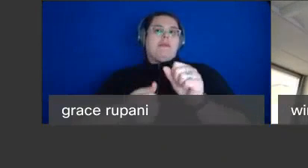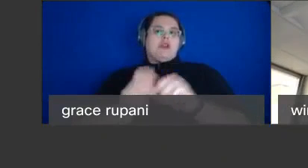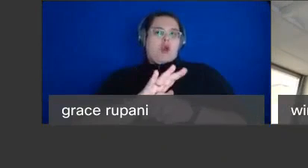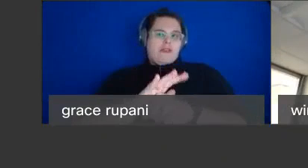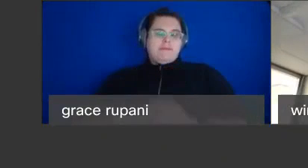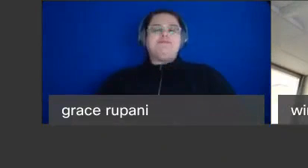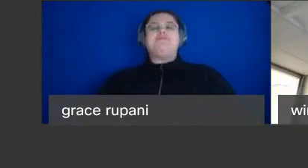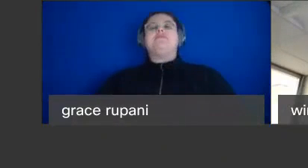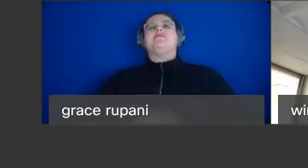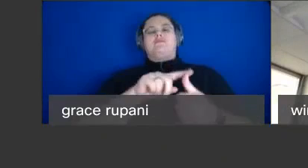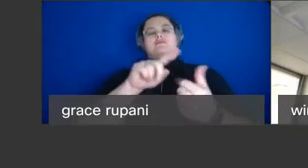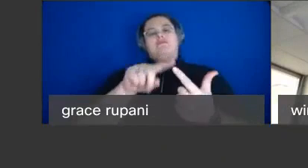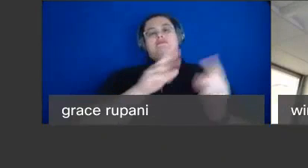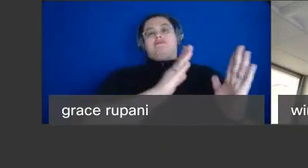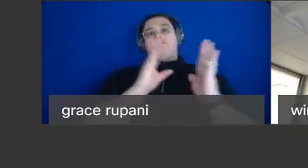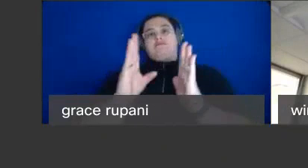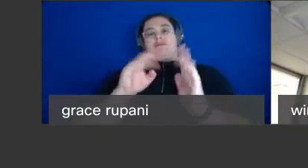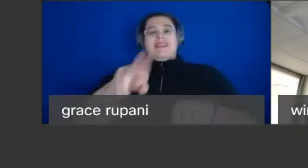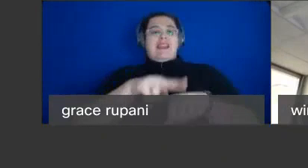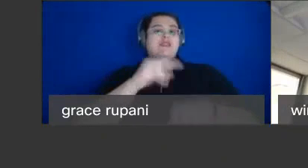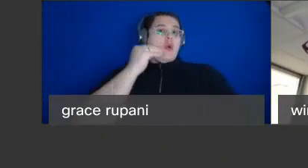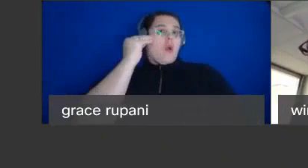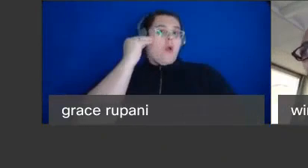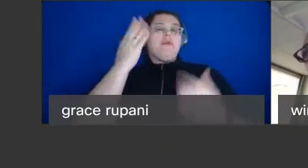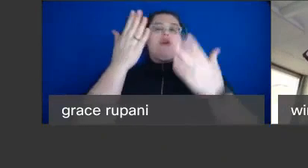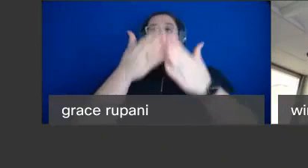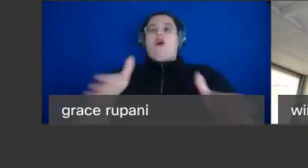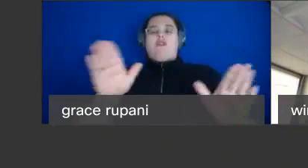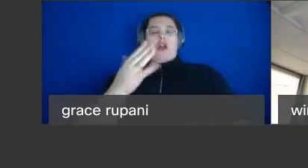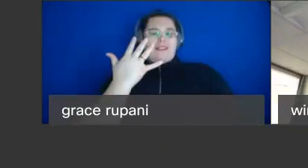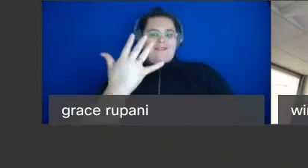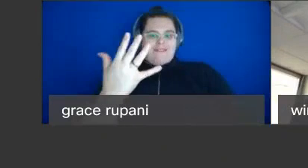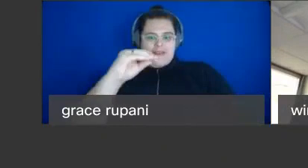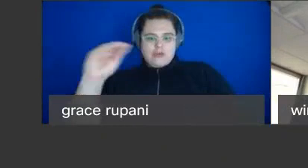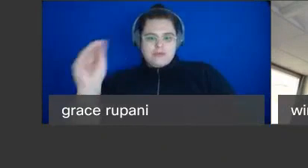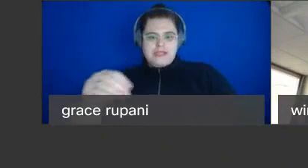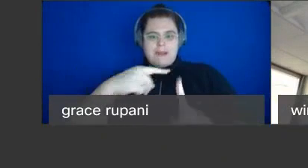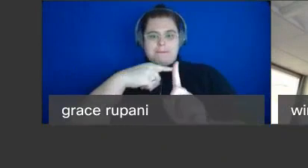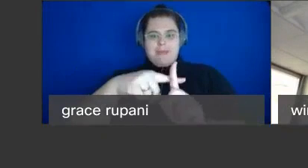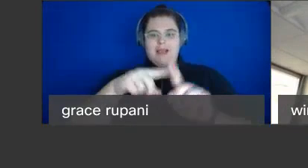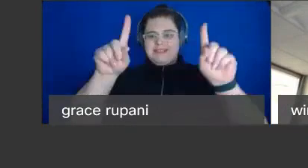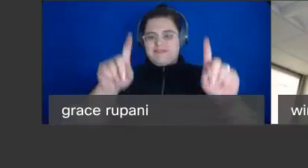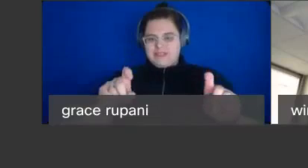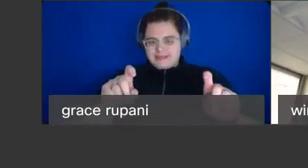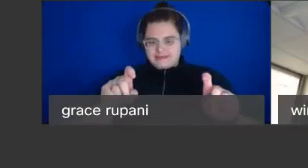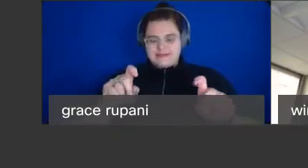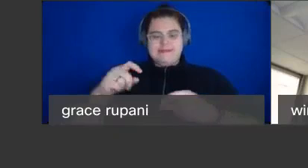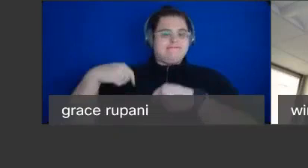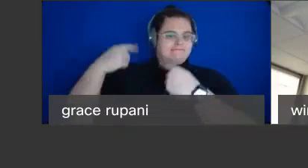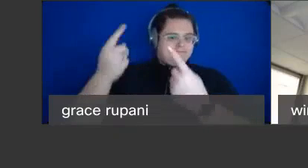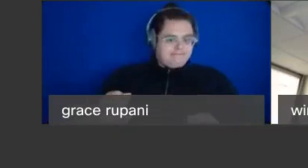we have an overall percentage of 5% positivity, and of those, we